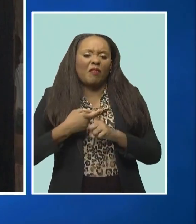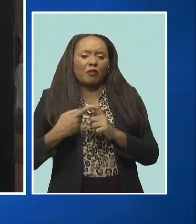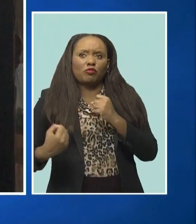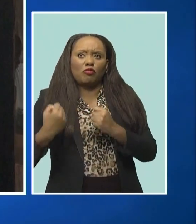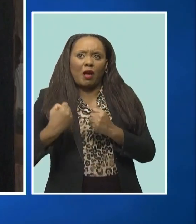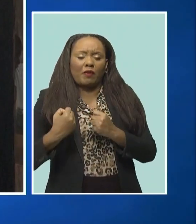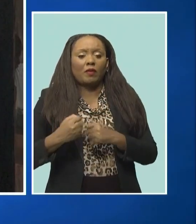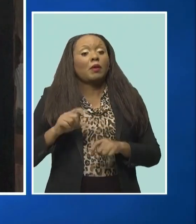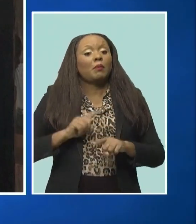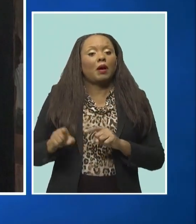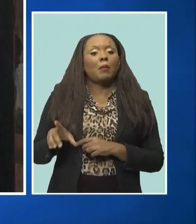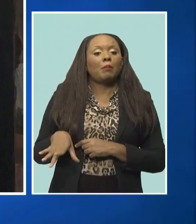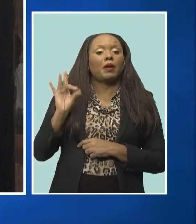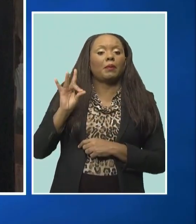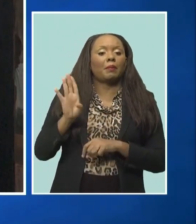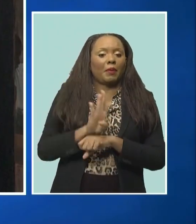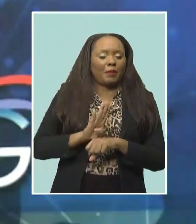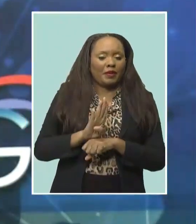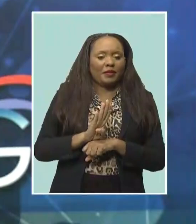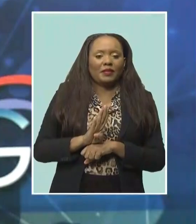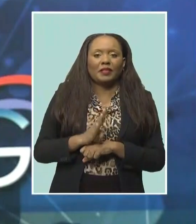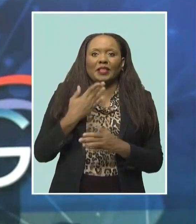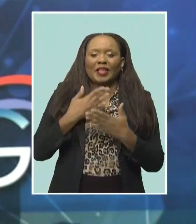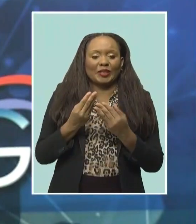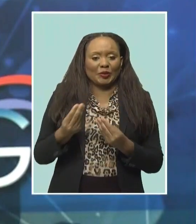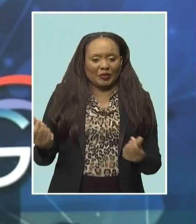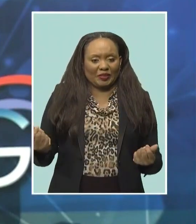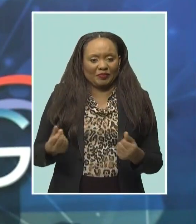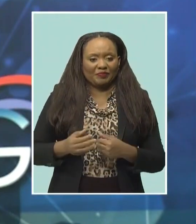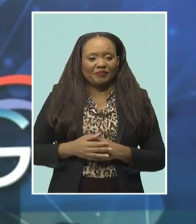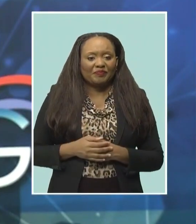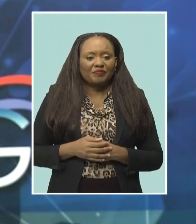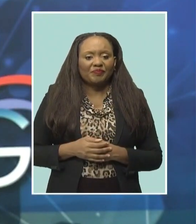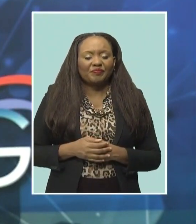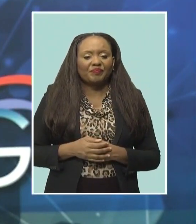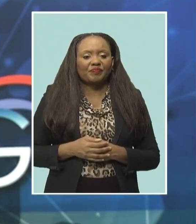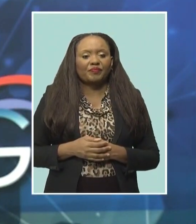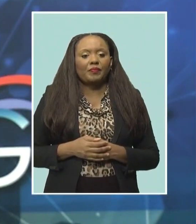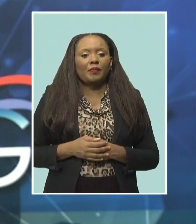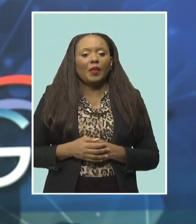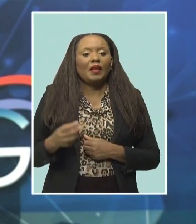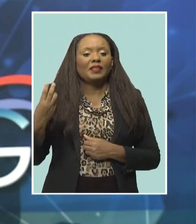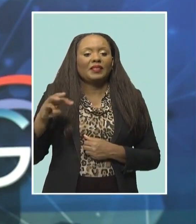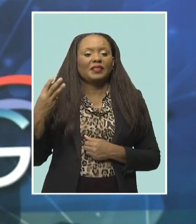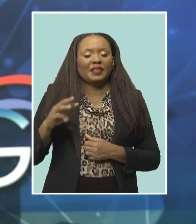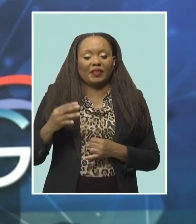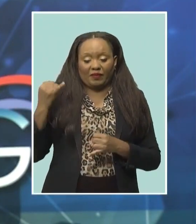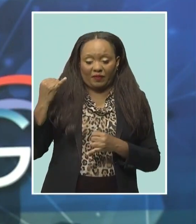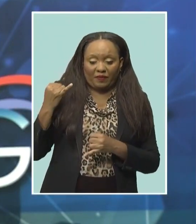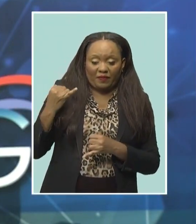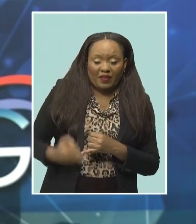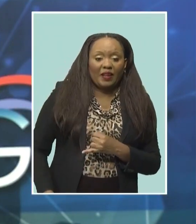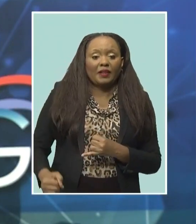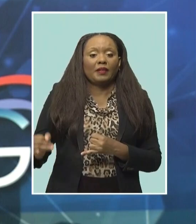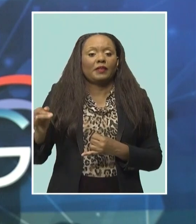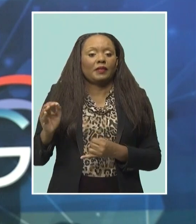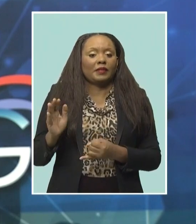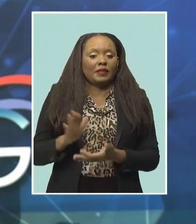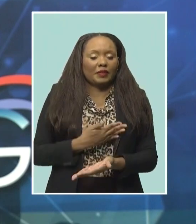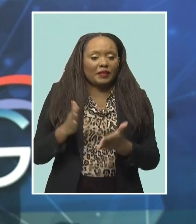responsible driving and is therefore proud of its partnership with the NCSA in the Know Your Limit radio campaign,